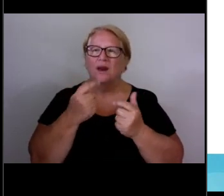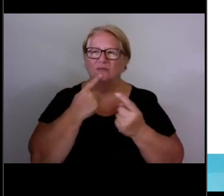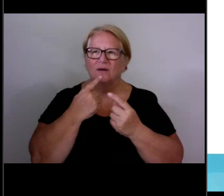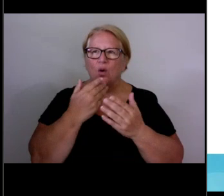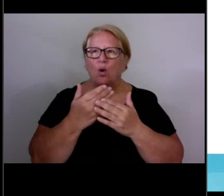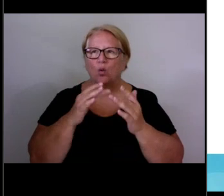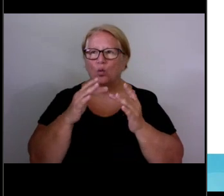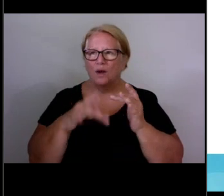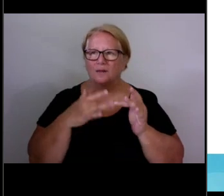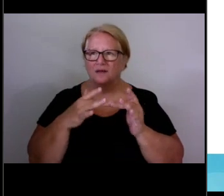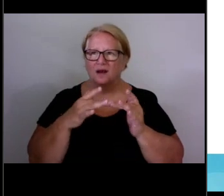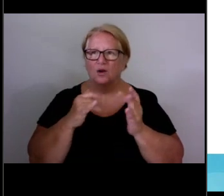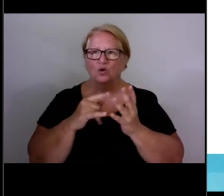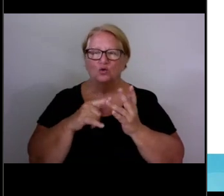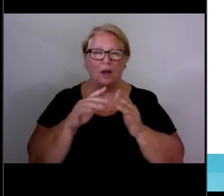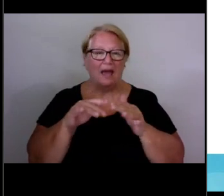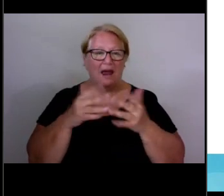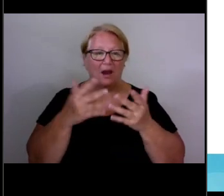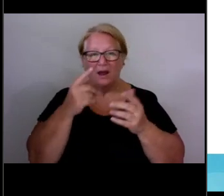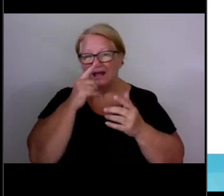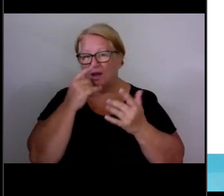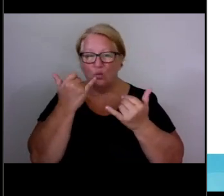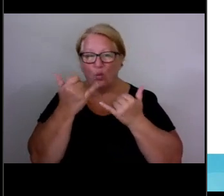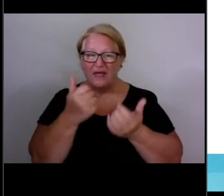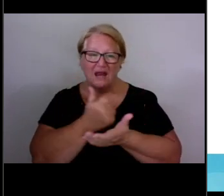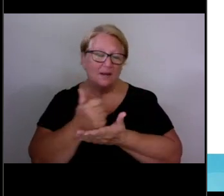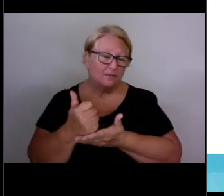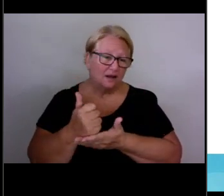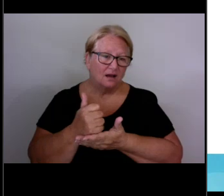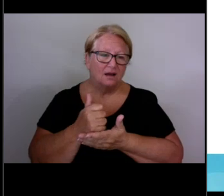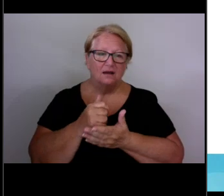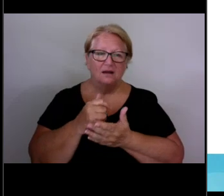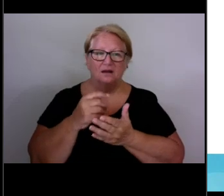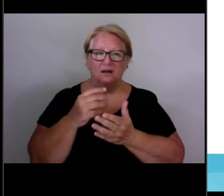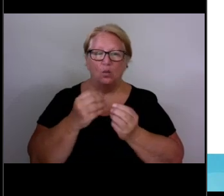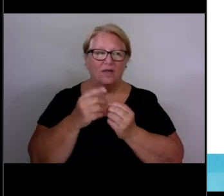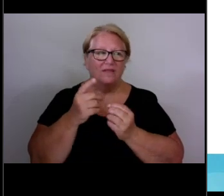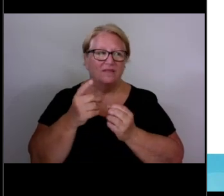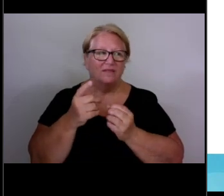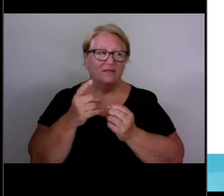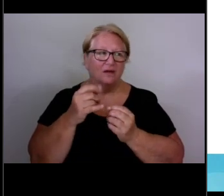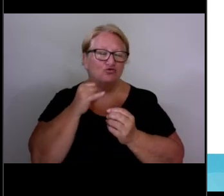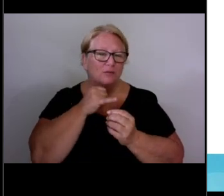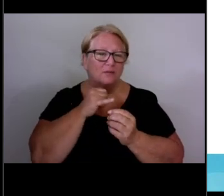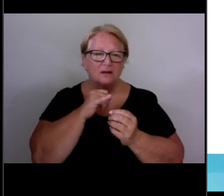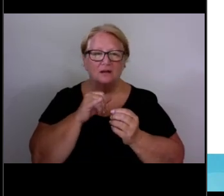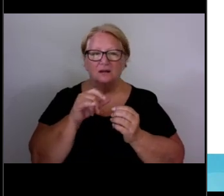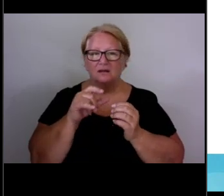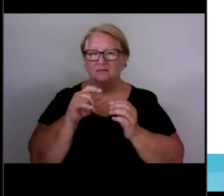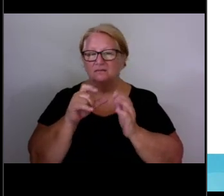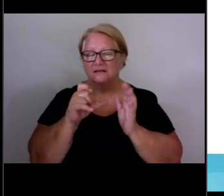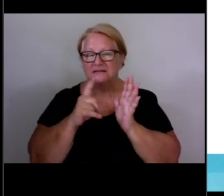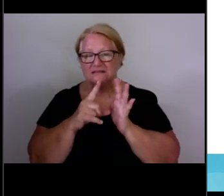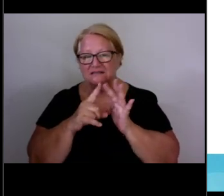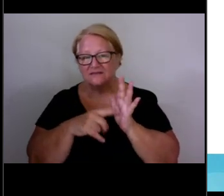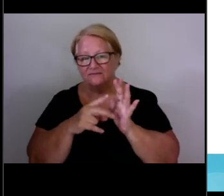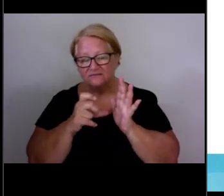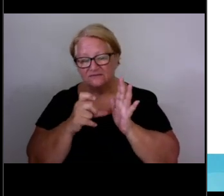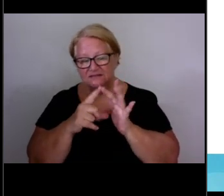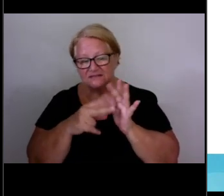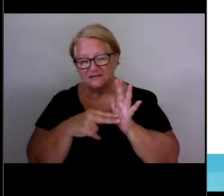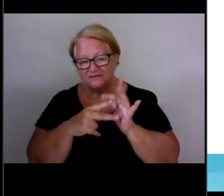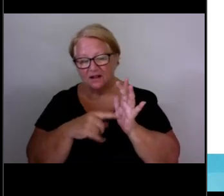So anyone can call that phone number and get help with a range of criminal law, civil law, family law, legal issues. So that's our key